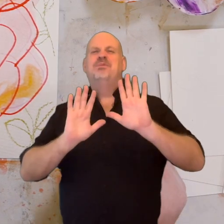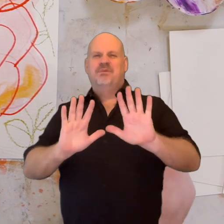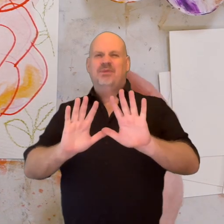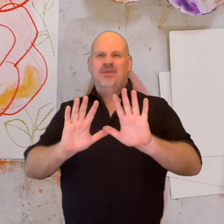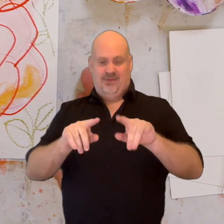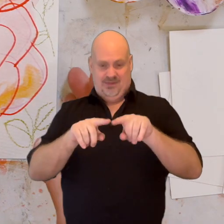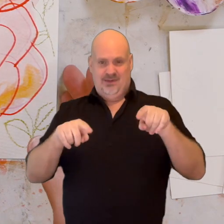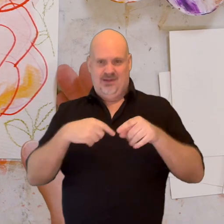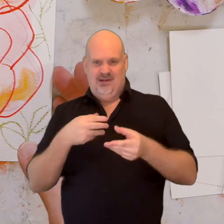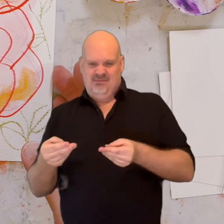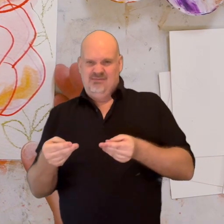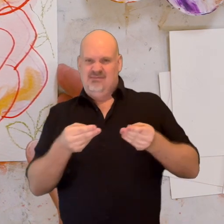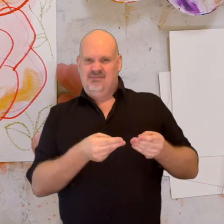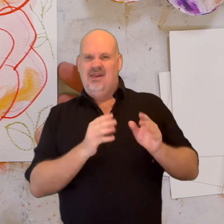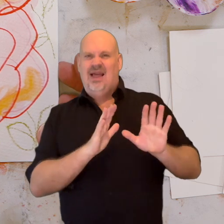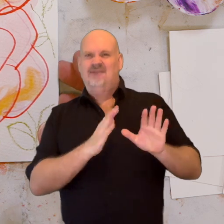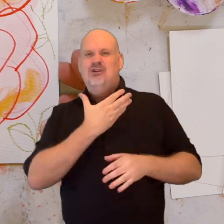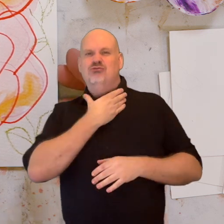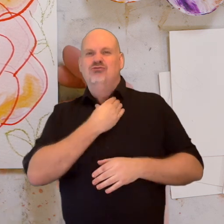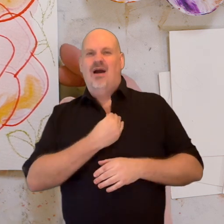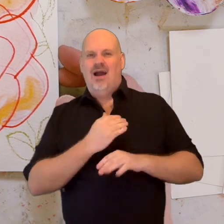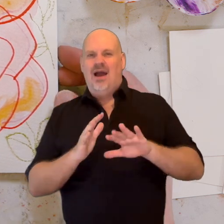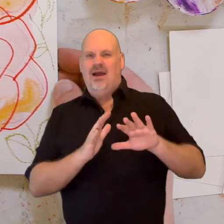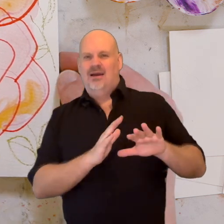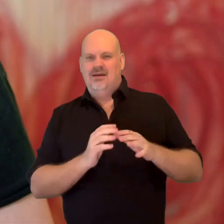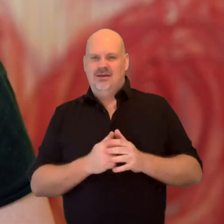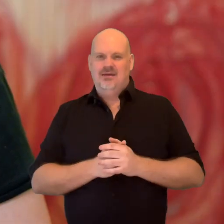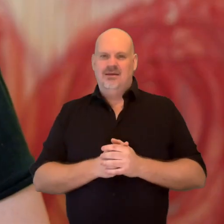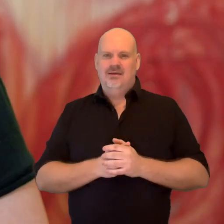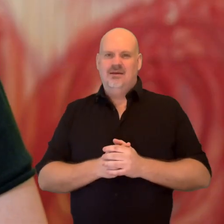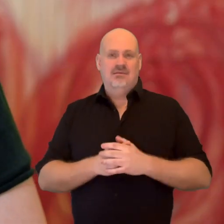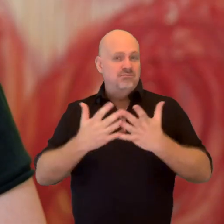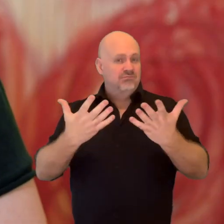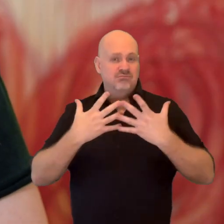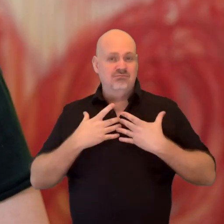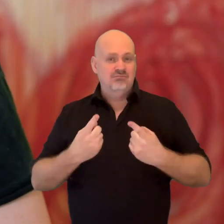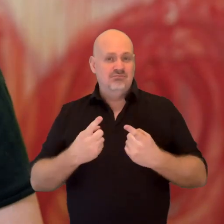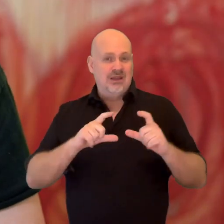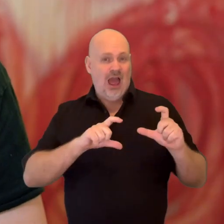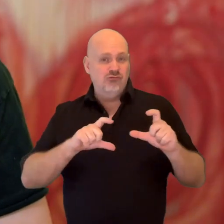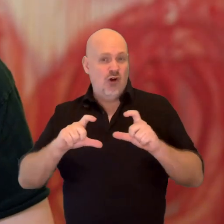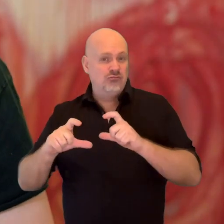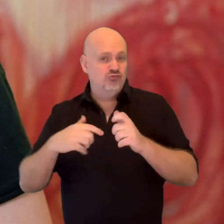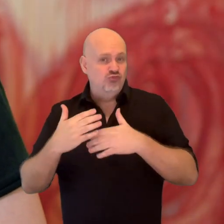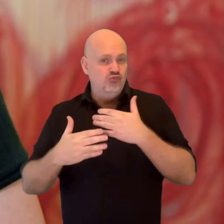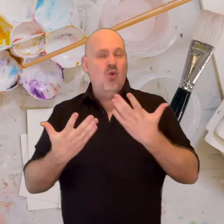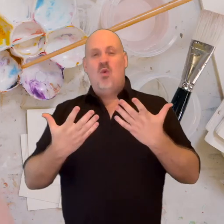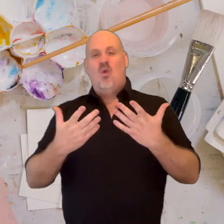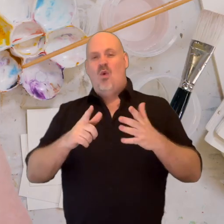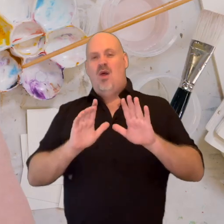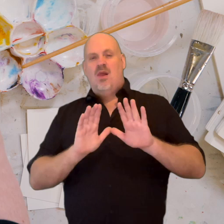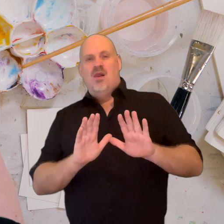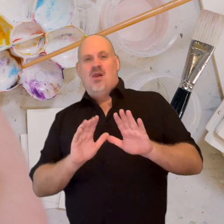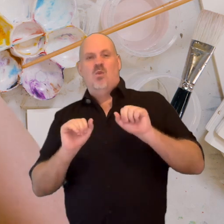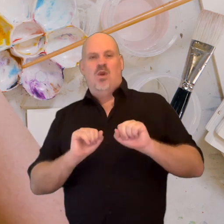put this one aside and let it dry and try something new and different. Feel free to carry on or pause,